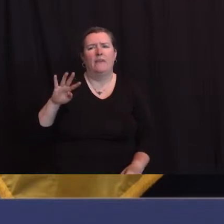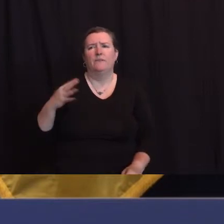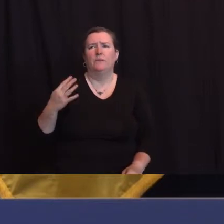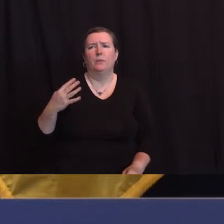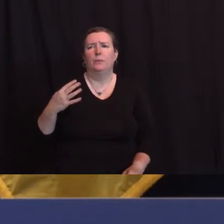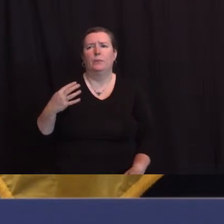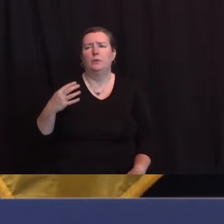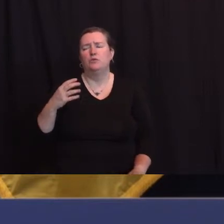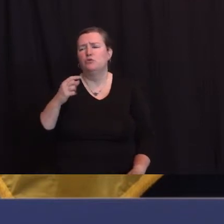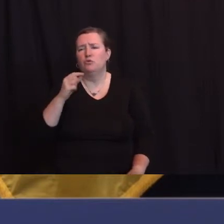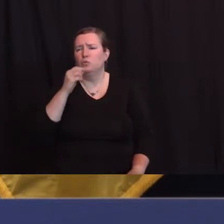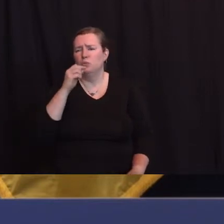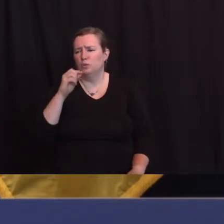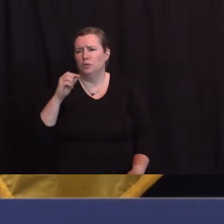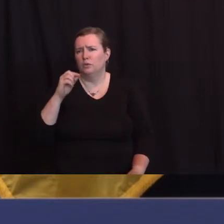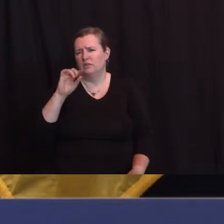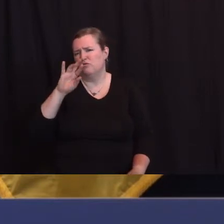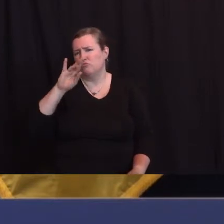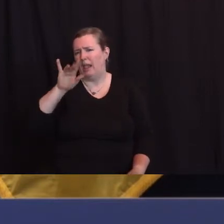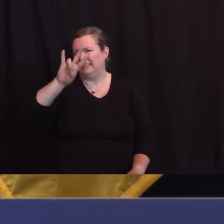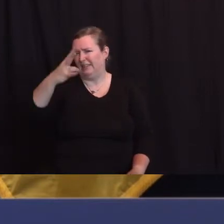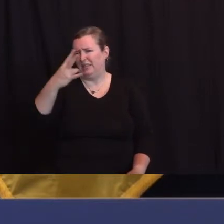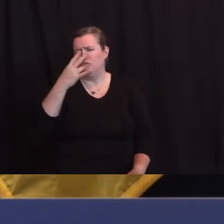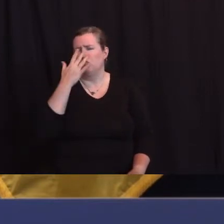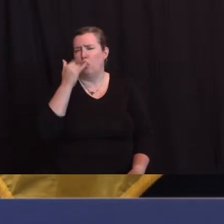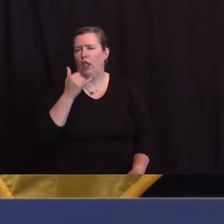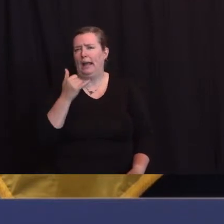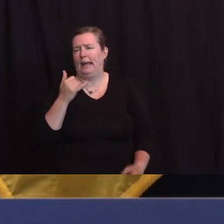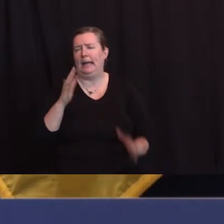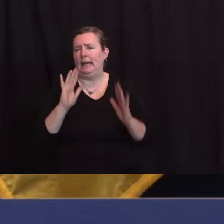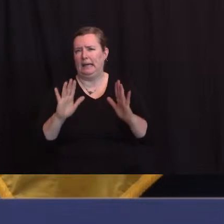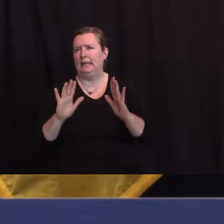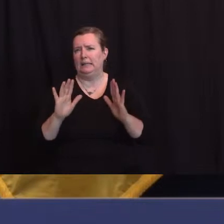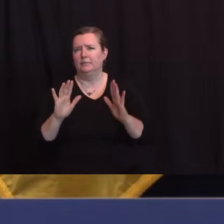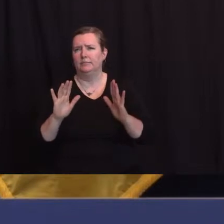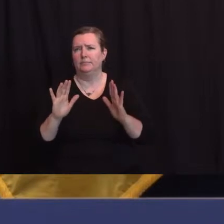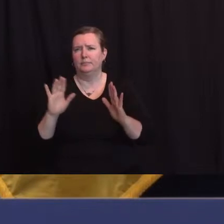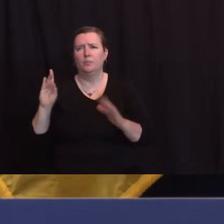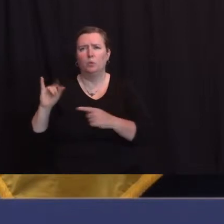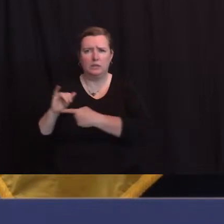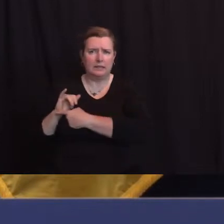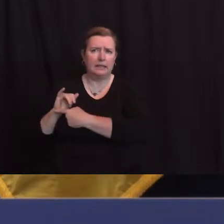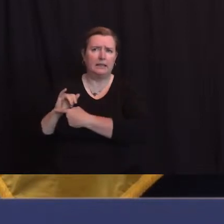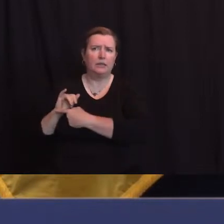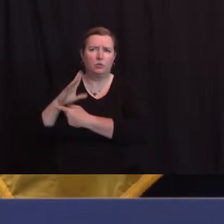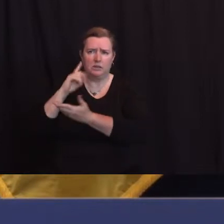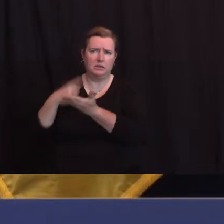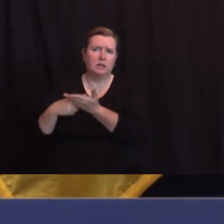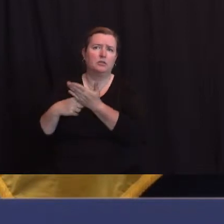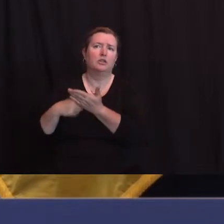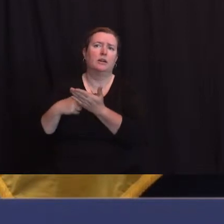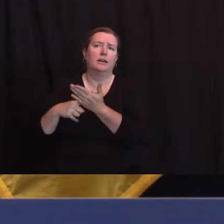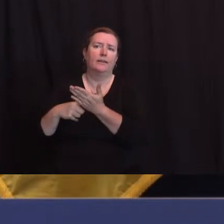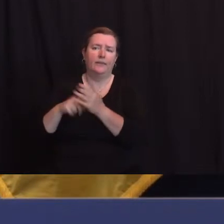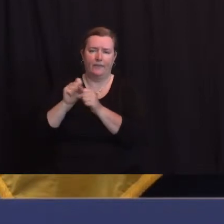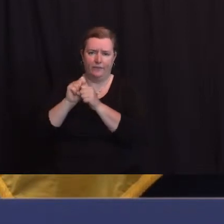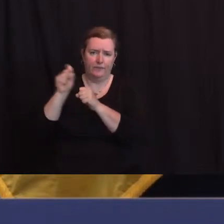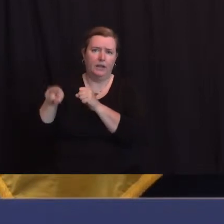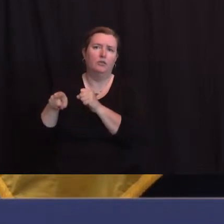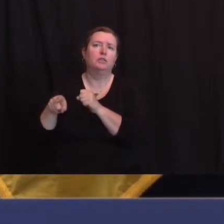First of all, the numbers are in really good shape. Judy explained the variants that are in our state, and we've had them. We're the densest state in America,